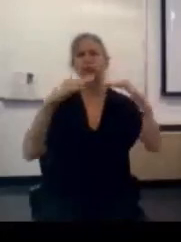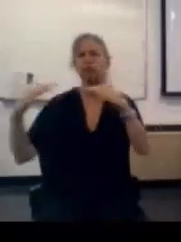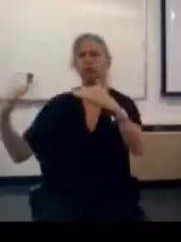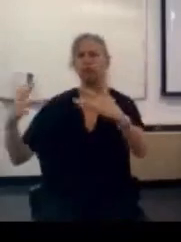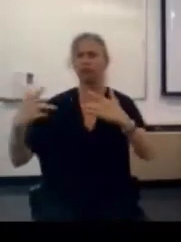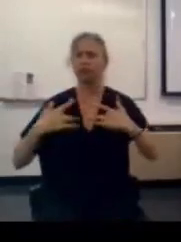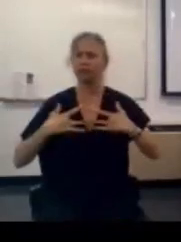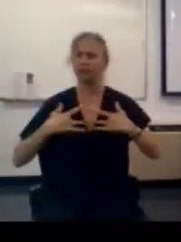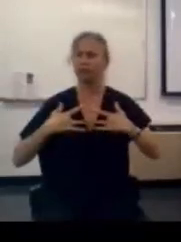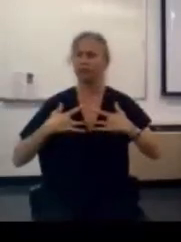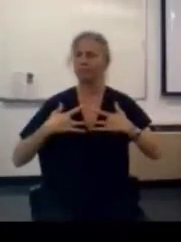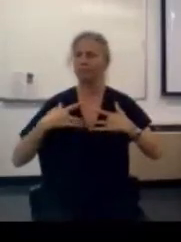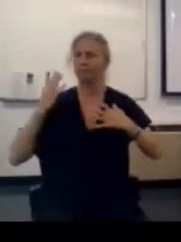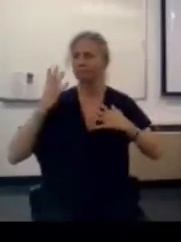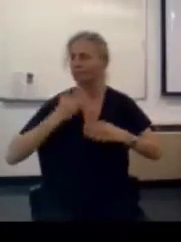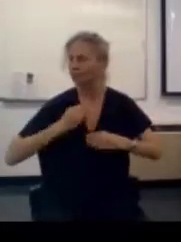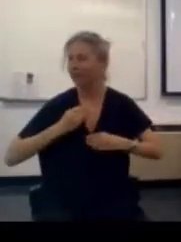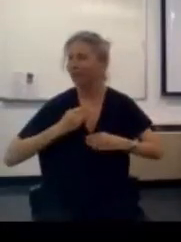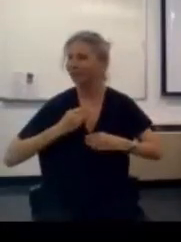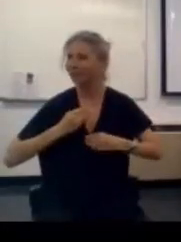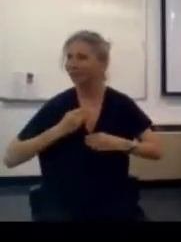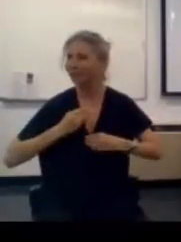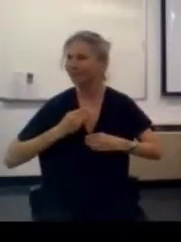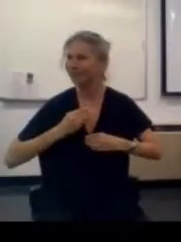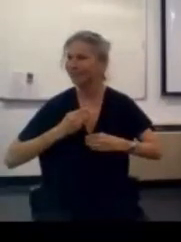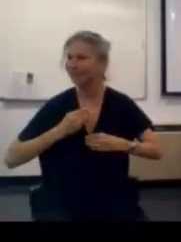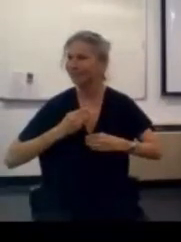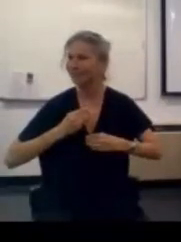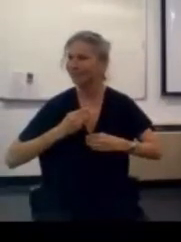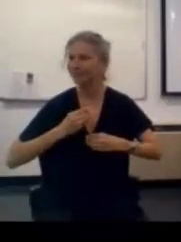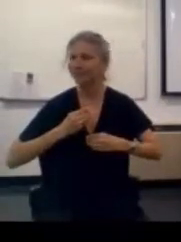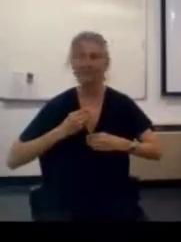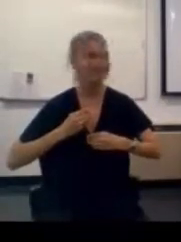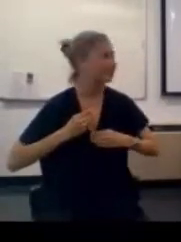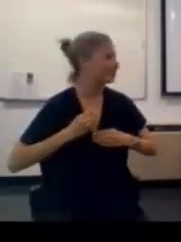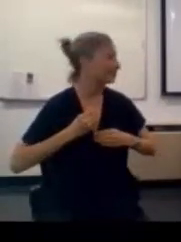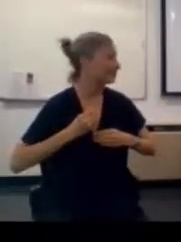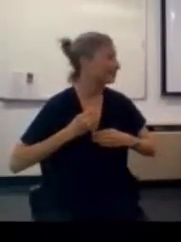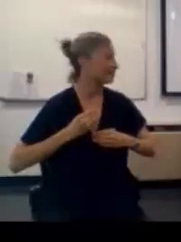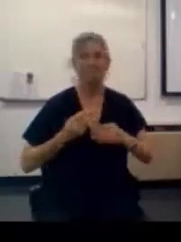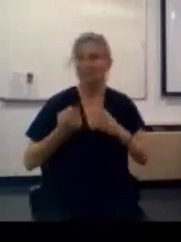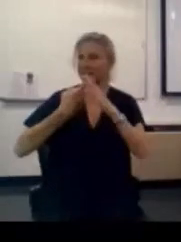is extraordinary, and I'm very touched by it, very touched.